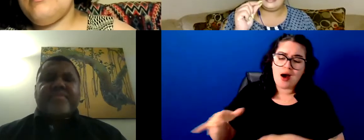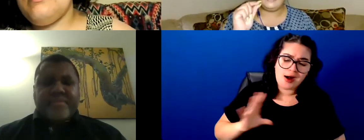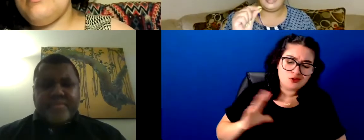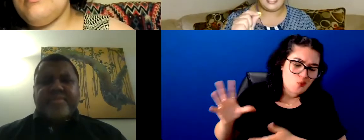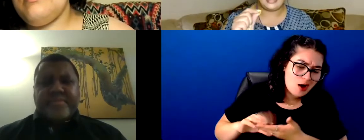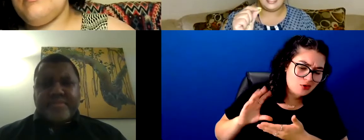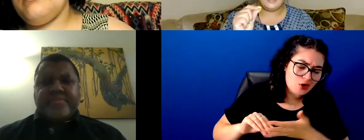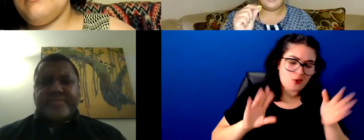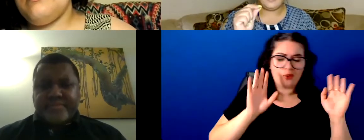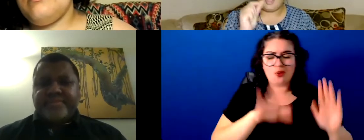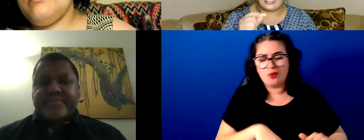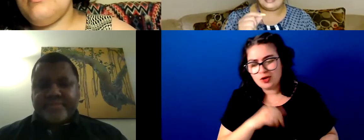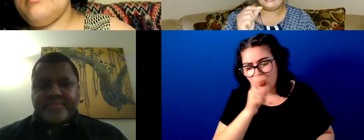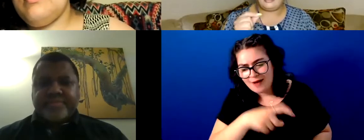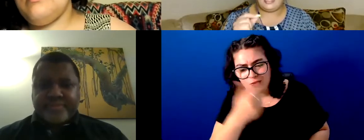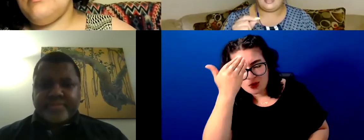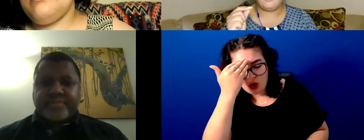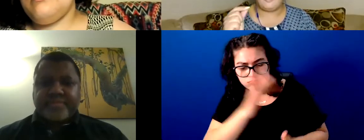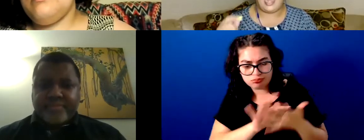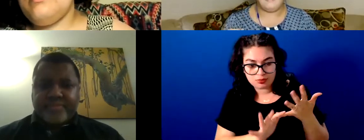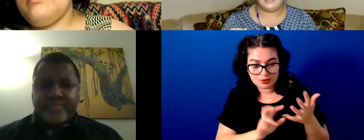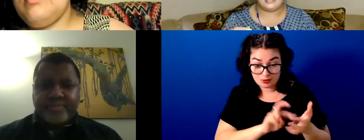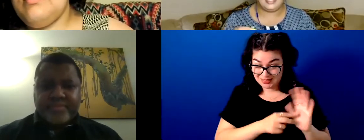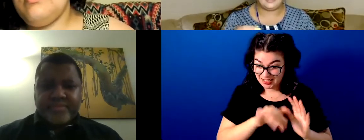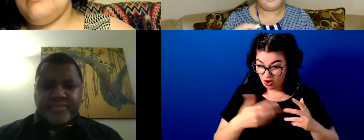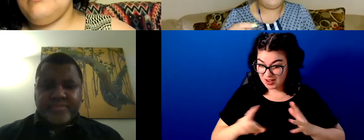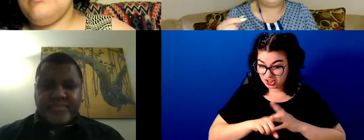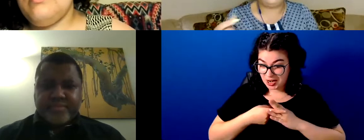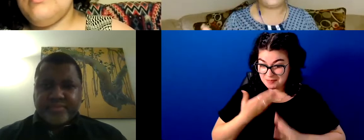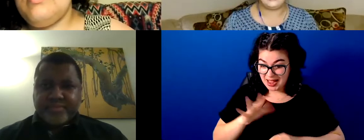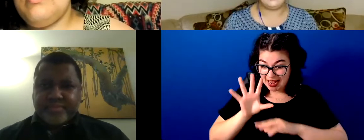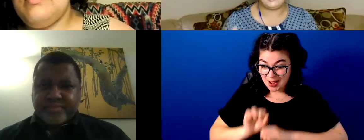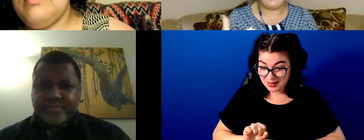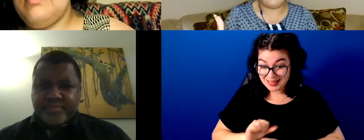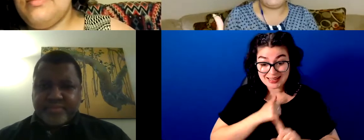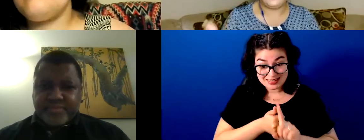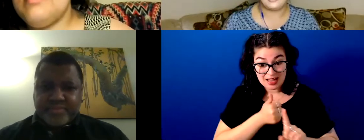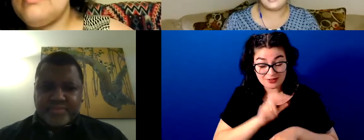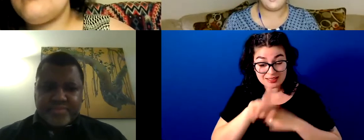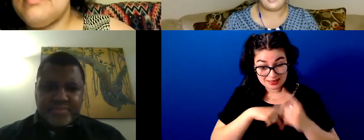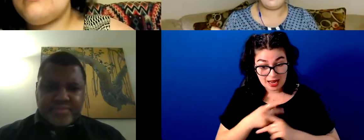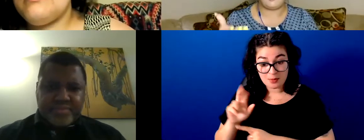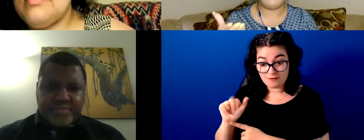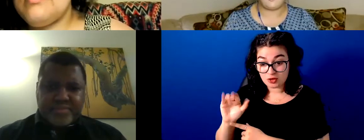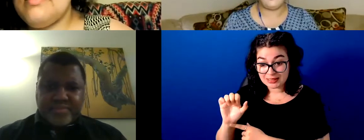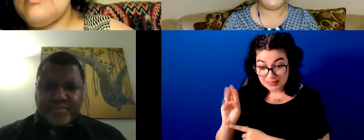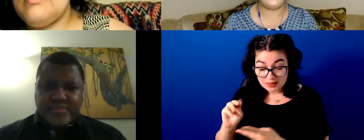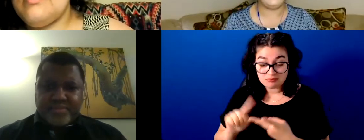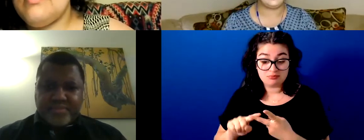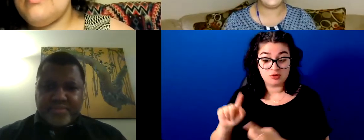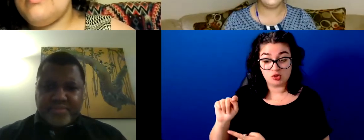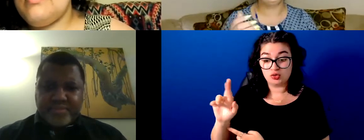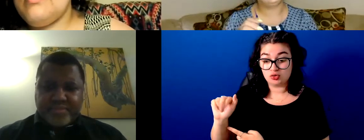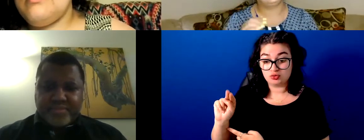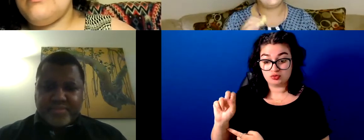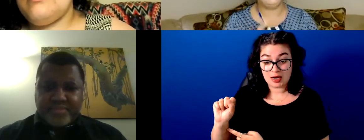giving that already starting off to a bad habit. And it's a form of racism, it's a form of transphobia, it's a form of homophobia, because